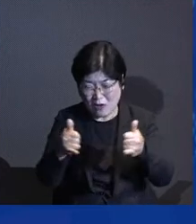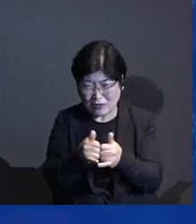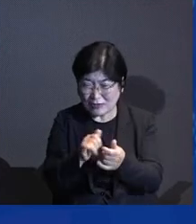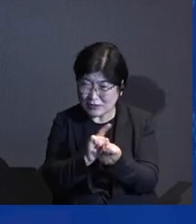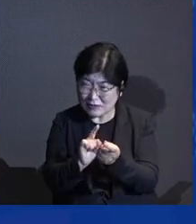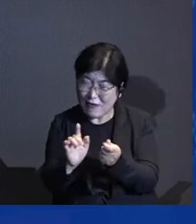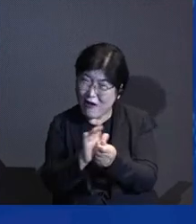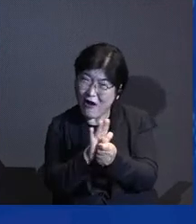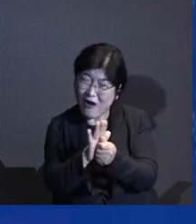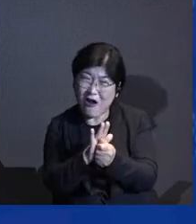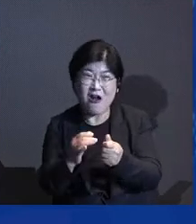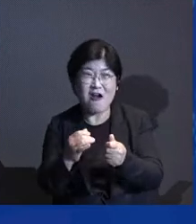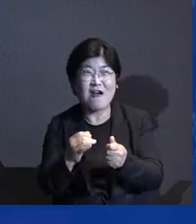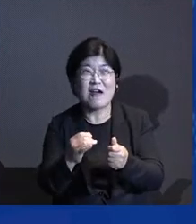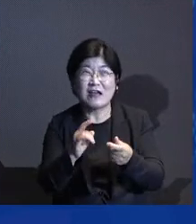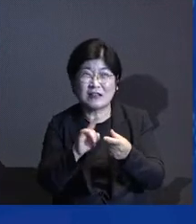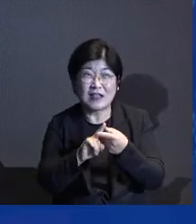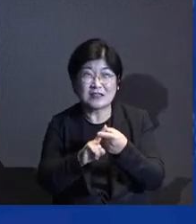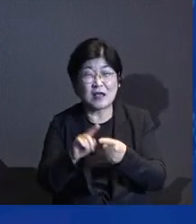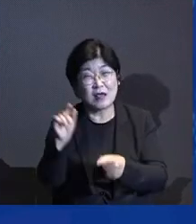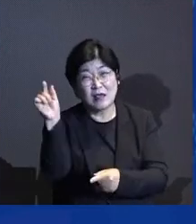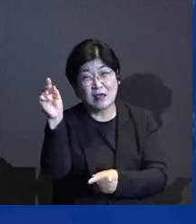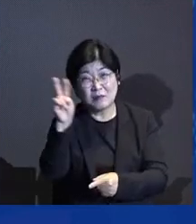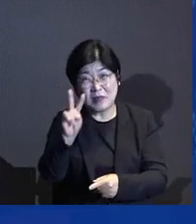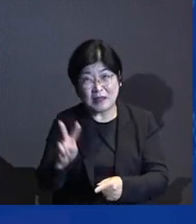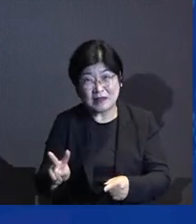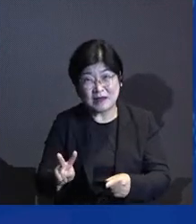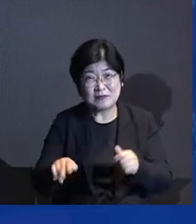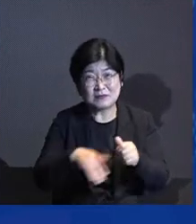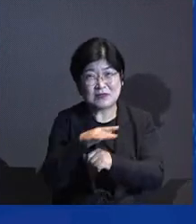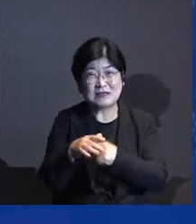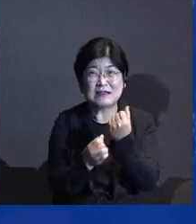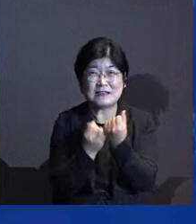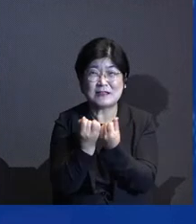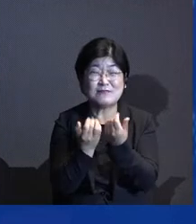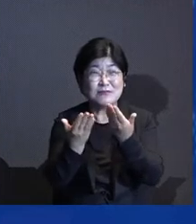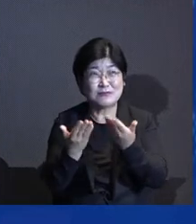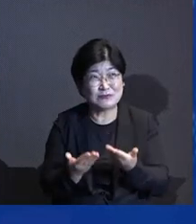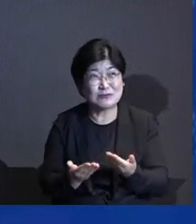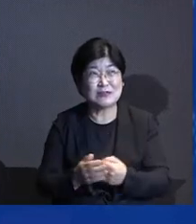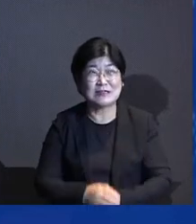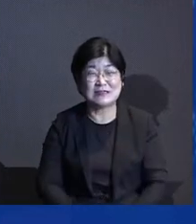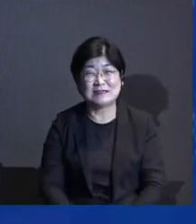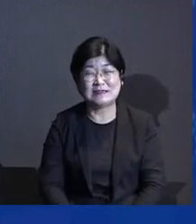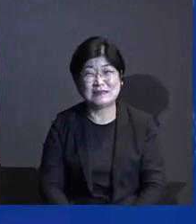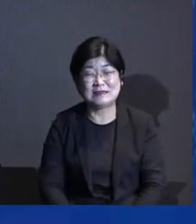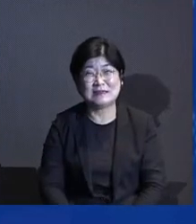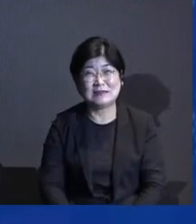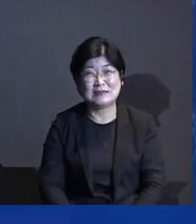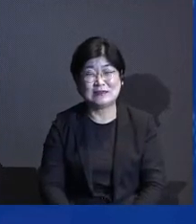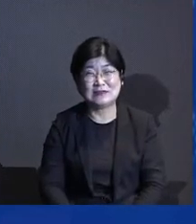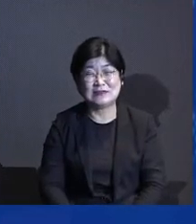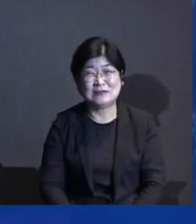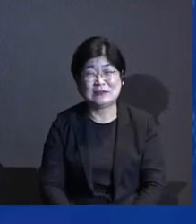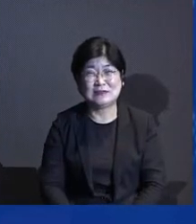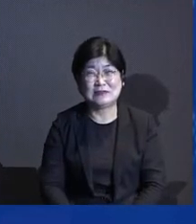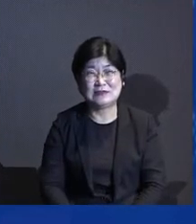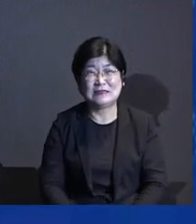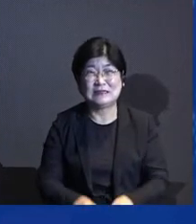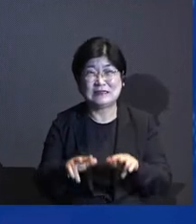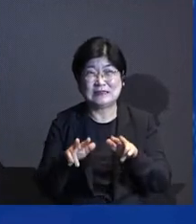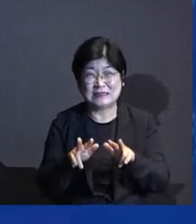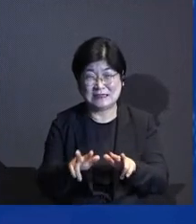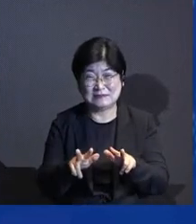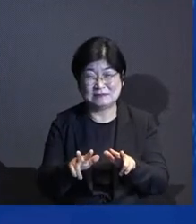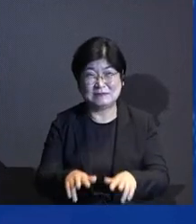self-help clubs in Vietnam. The speaker is Ms. Chu Vieng Unga, who is the